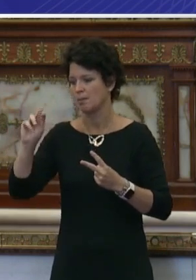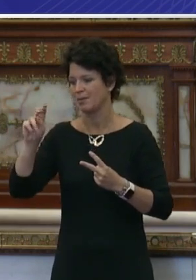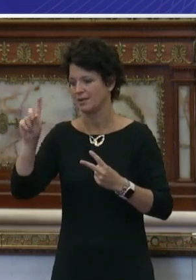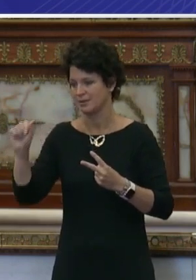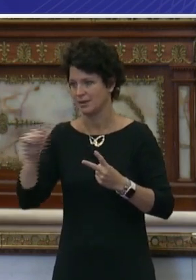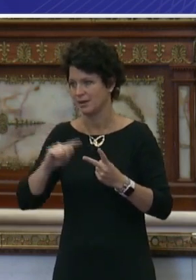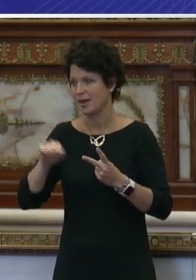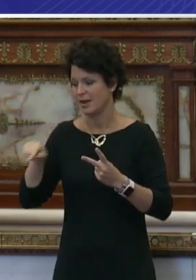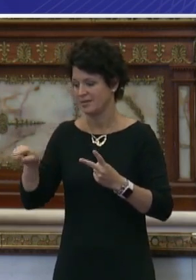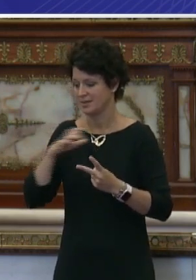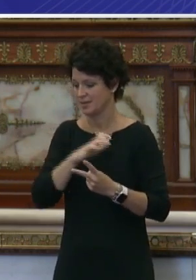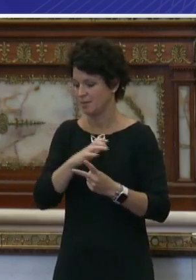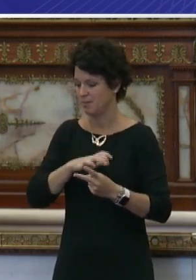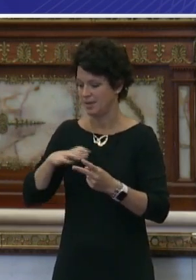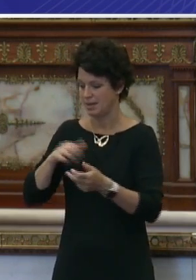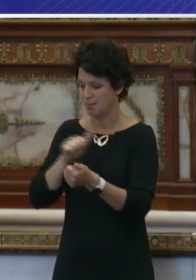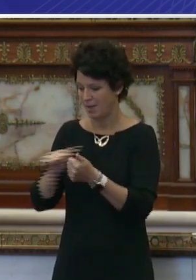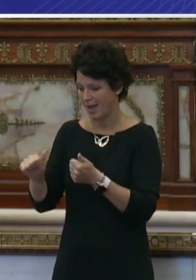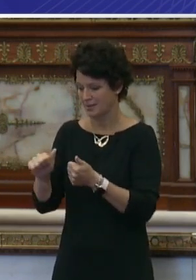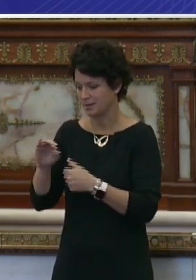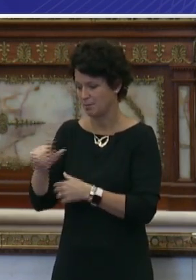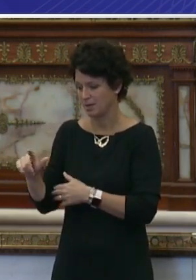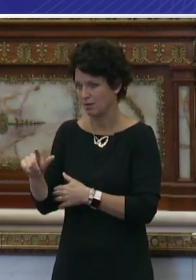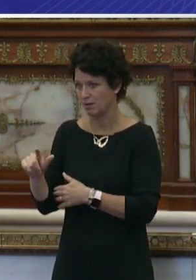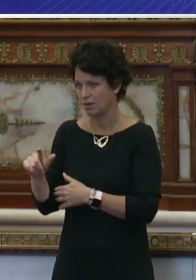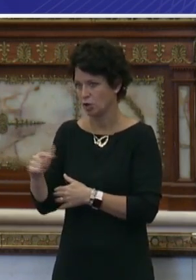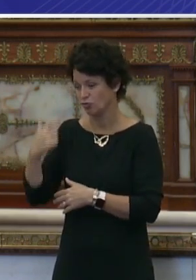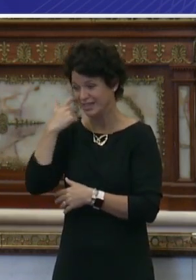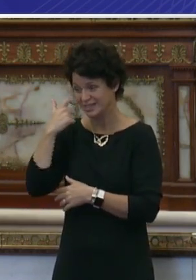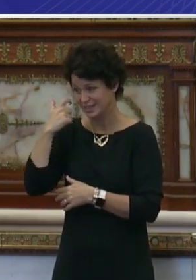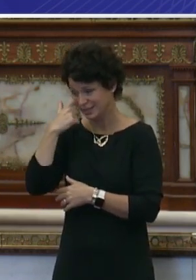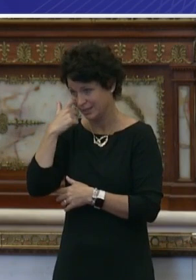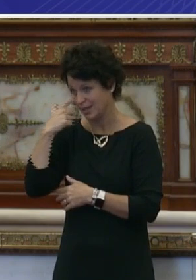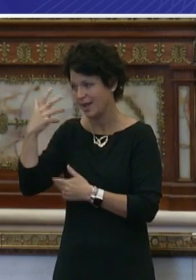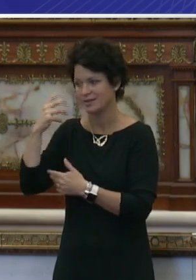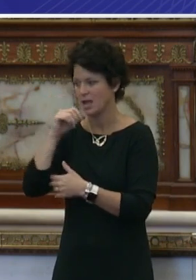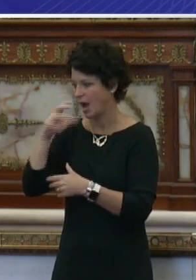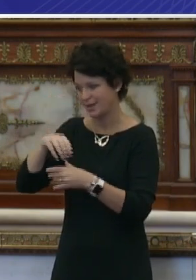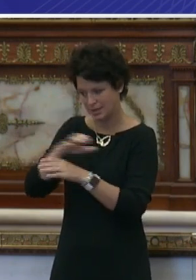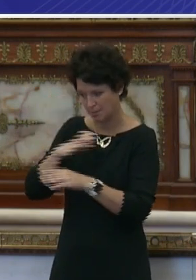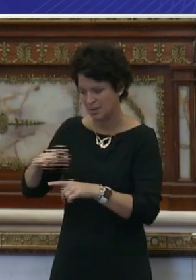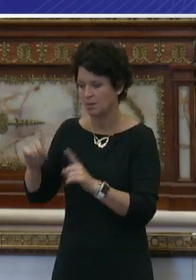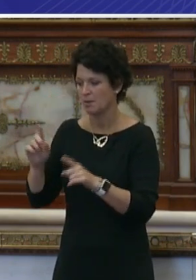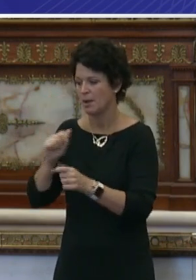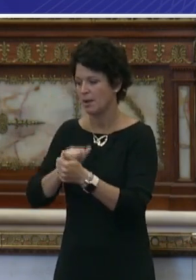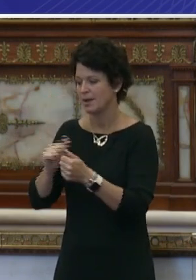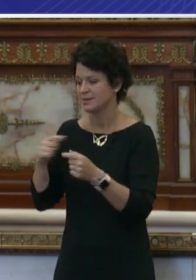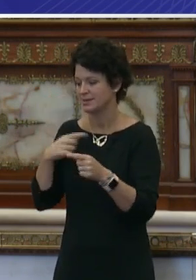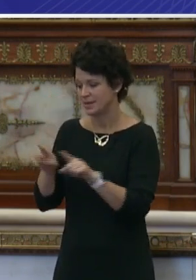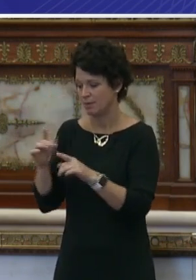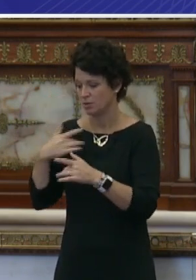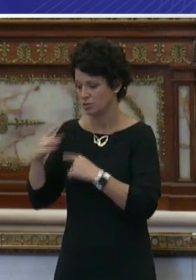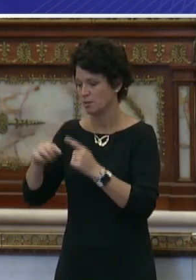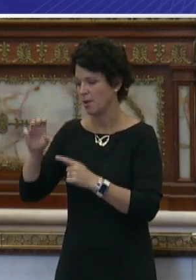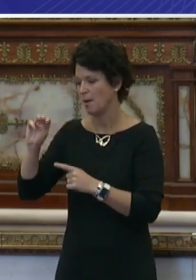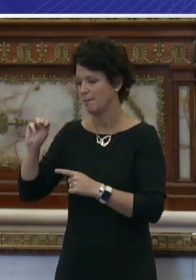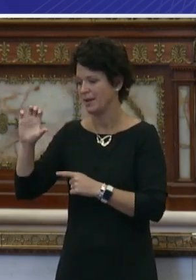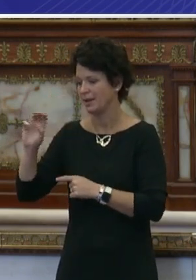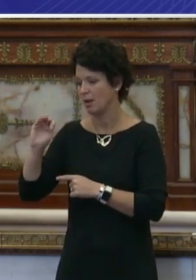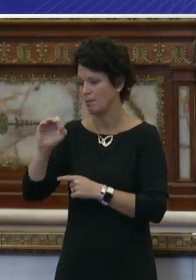this committee passed a bill out of committee recently that would have had the same concerns about Medicare and